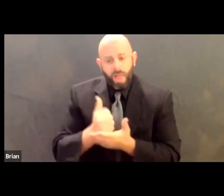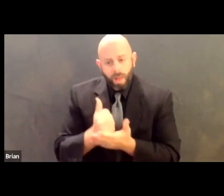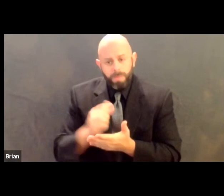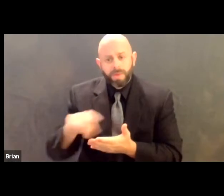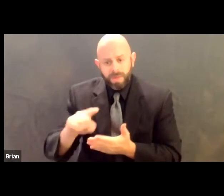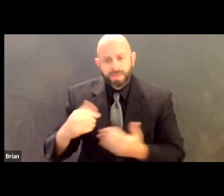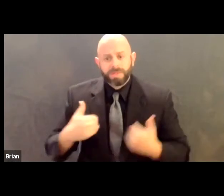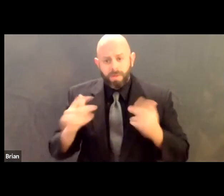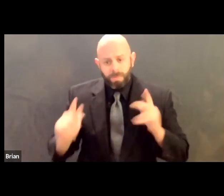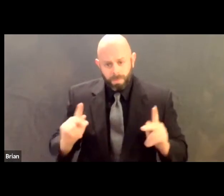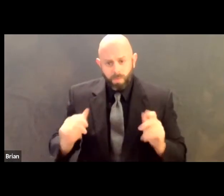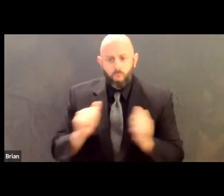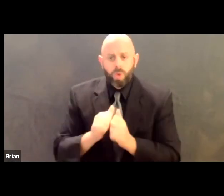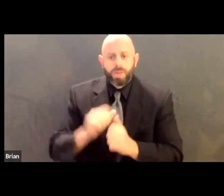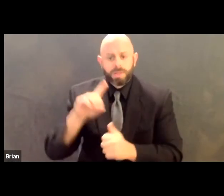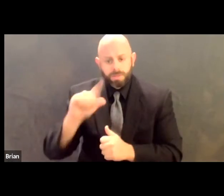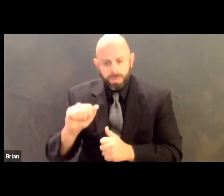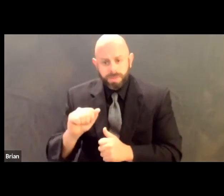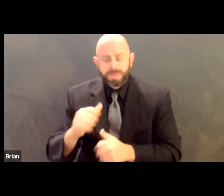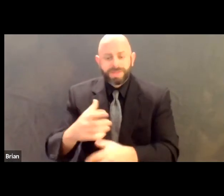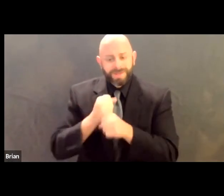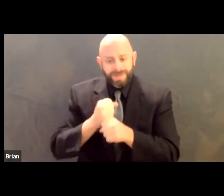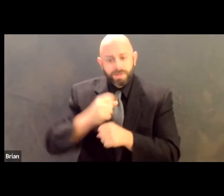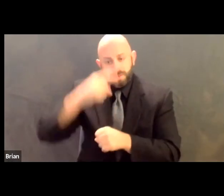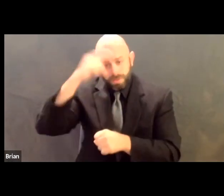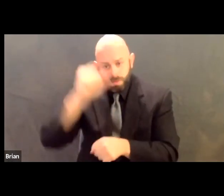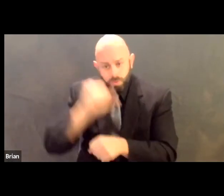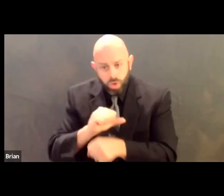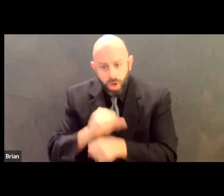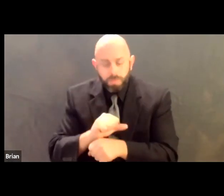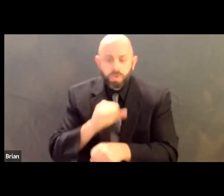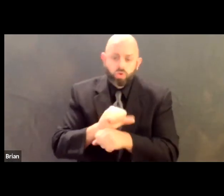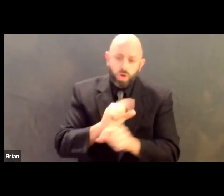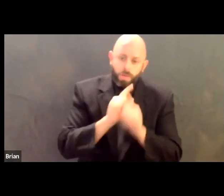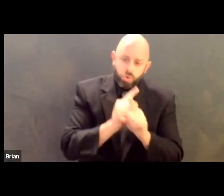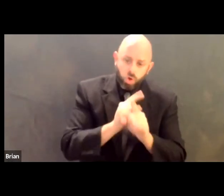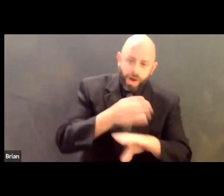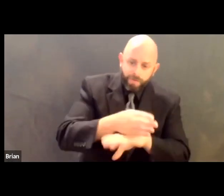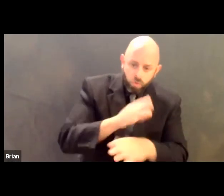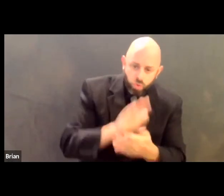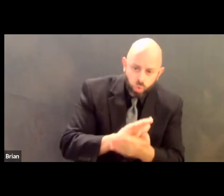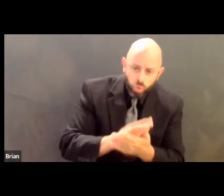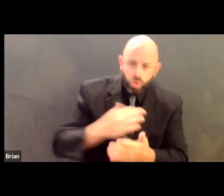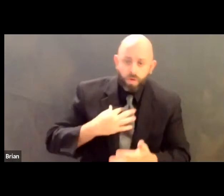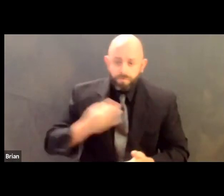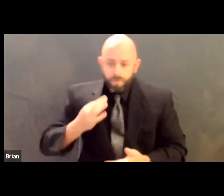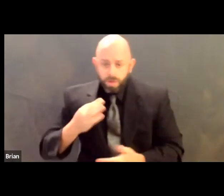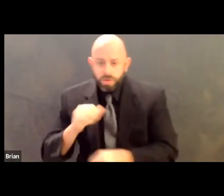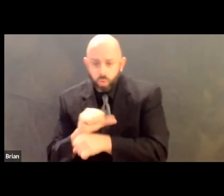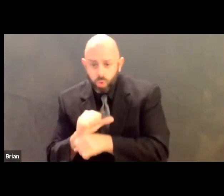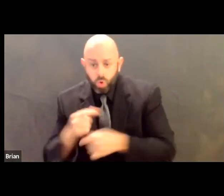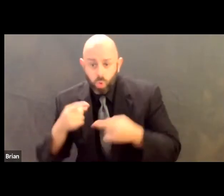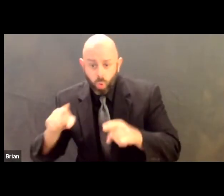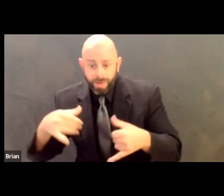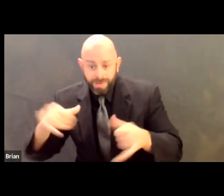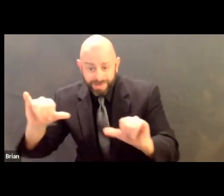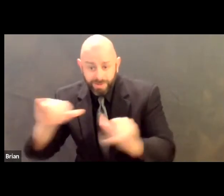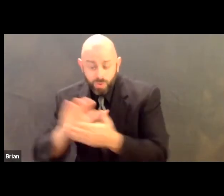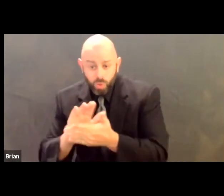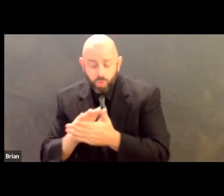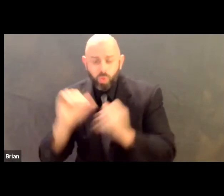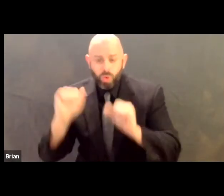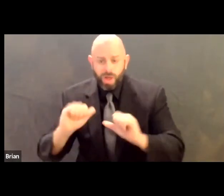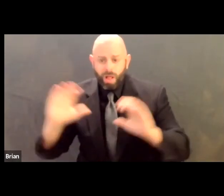disabilities summer jobs, job shadowing after school, volunteer work while they're still in school, so they can explore